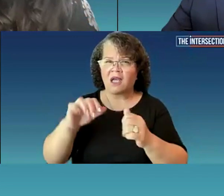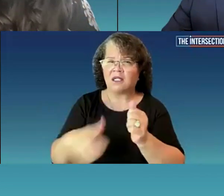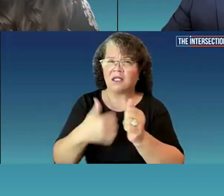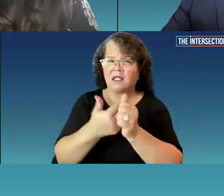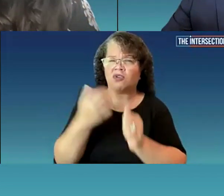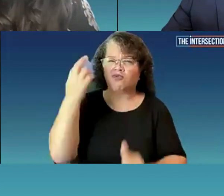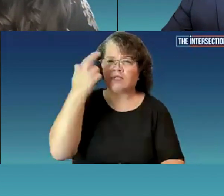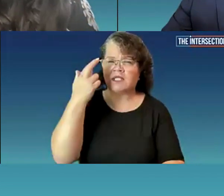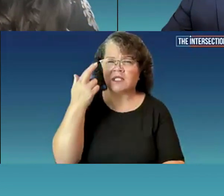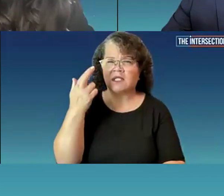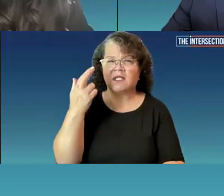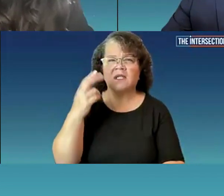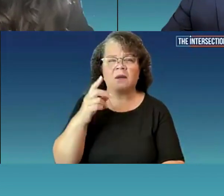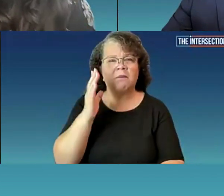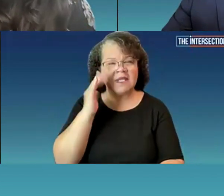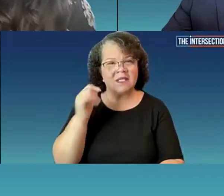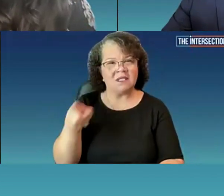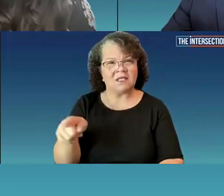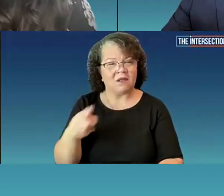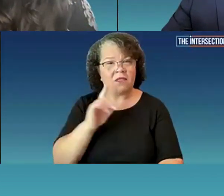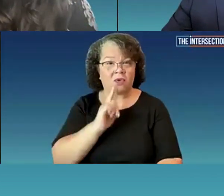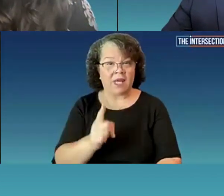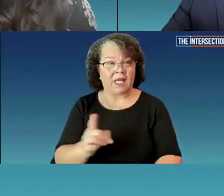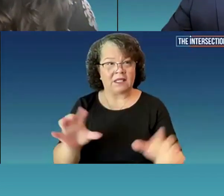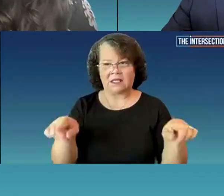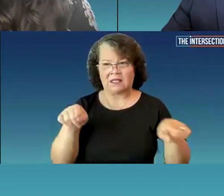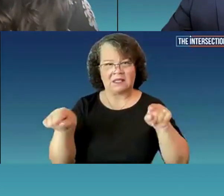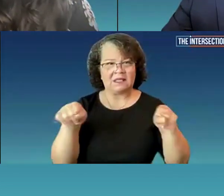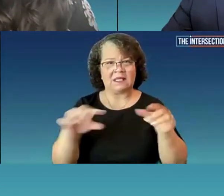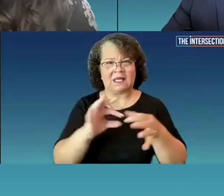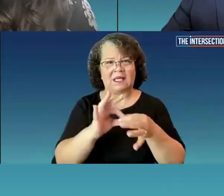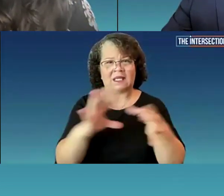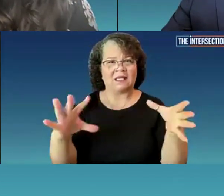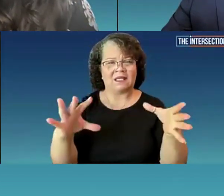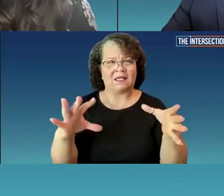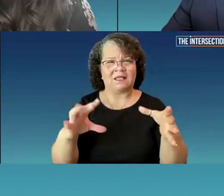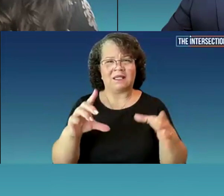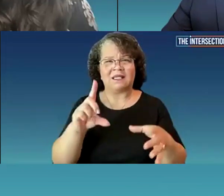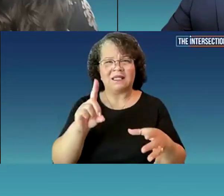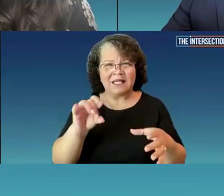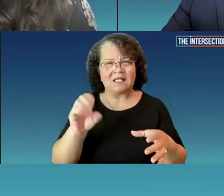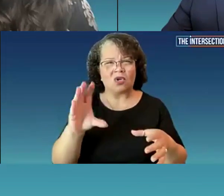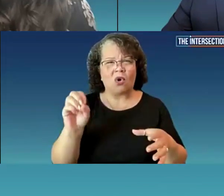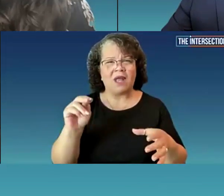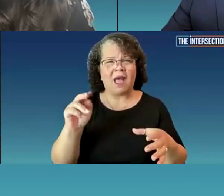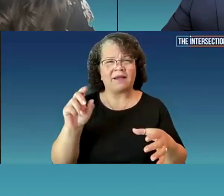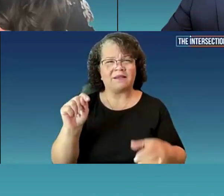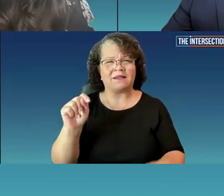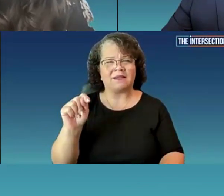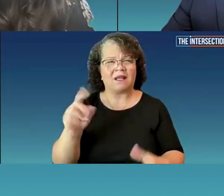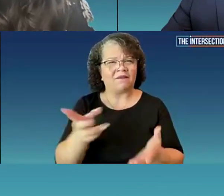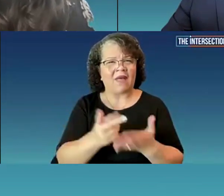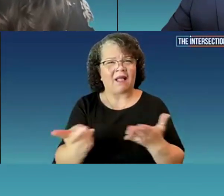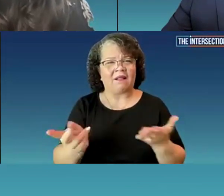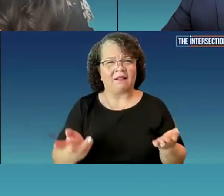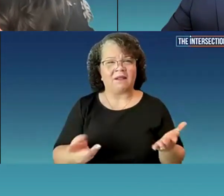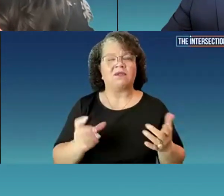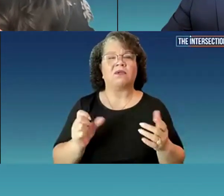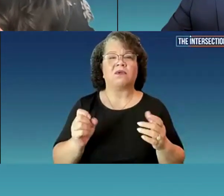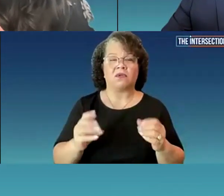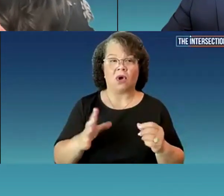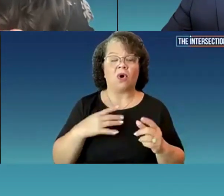failure, a disconnect. But with those three elements, so for transparency, we